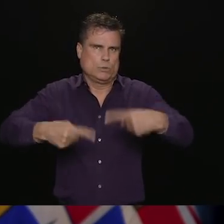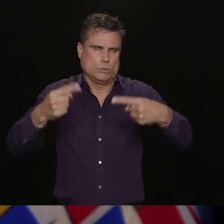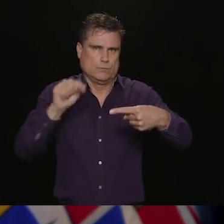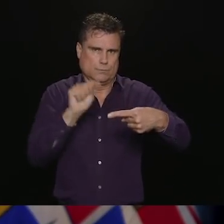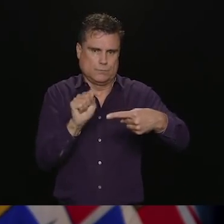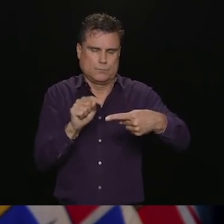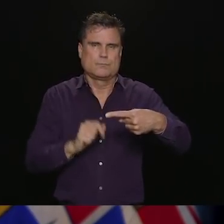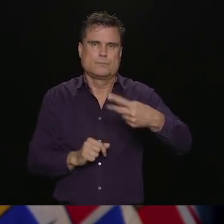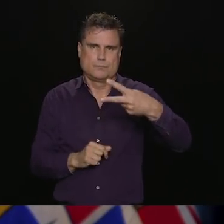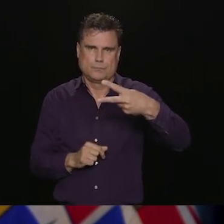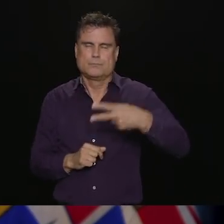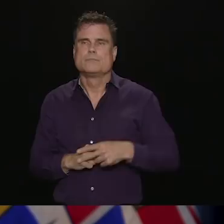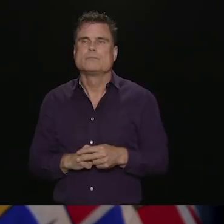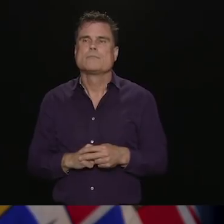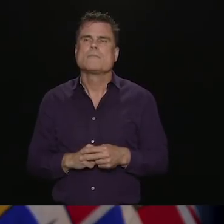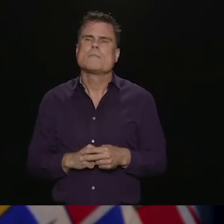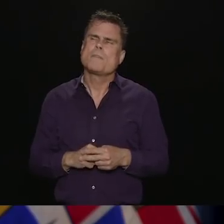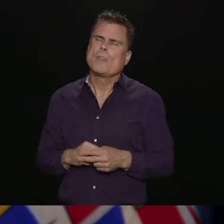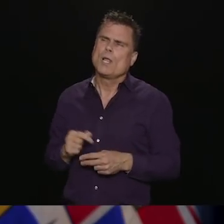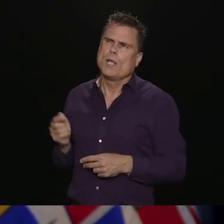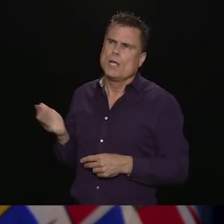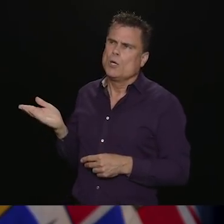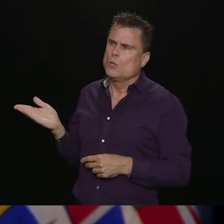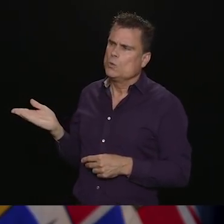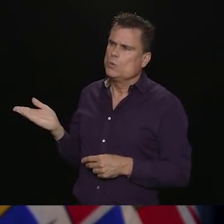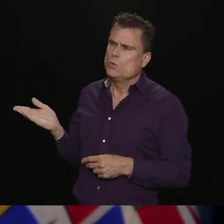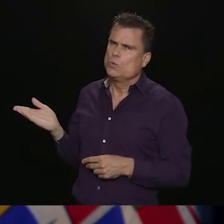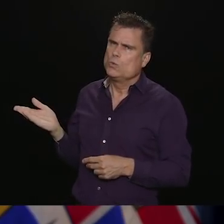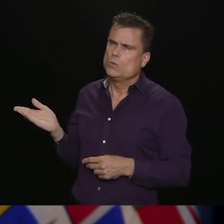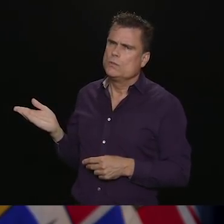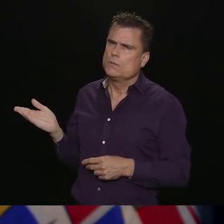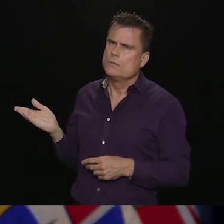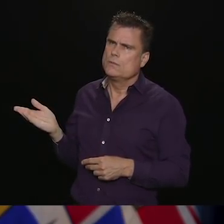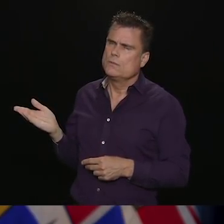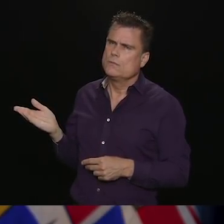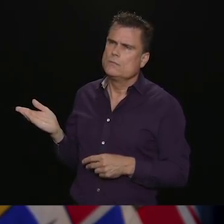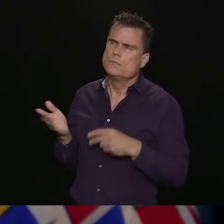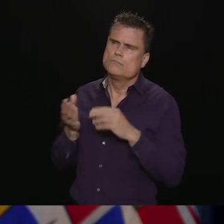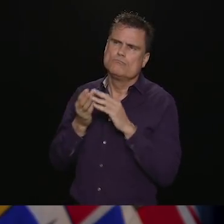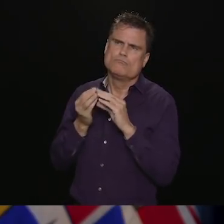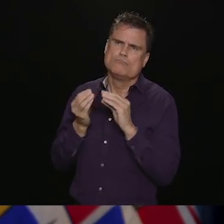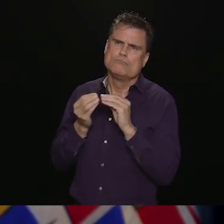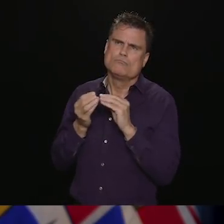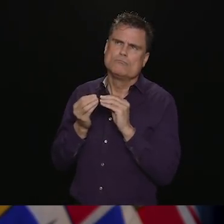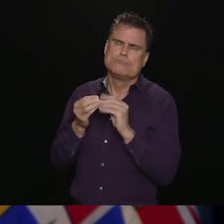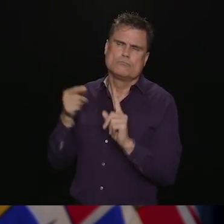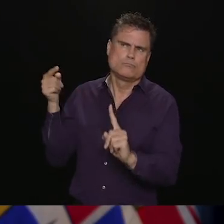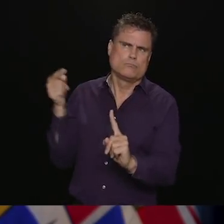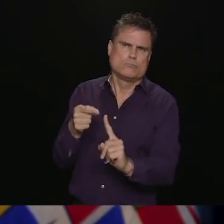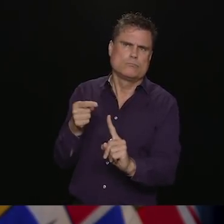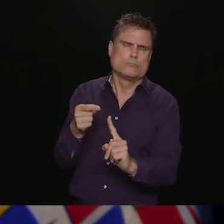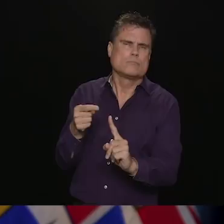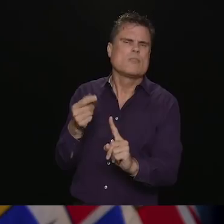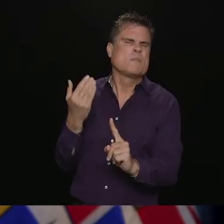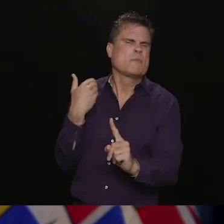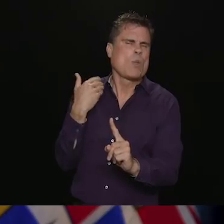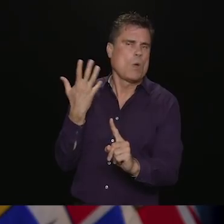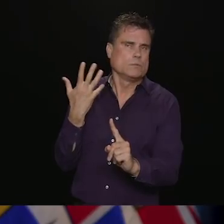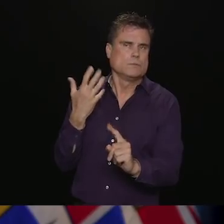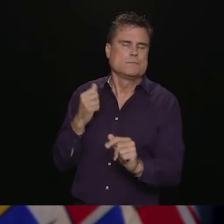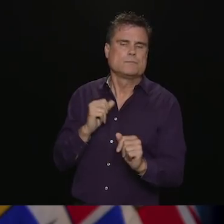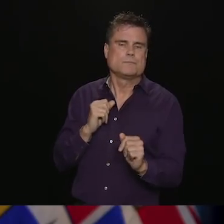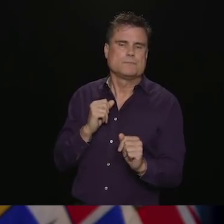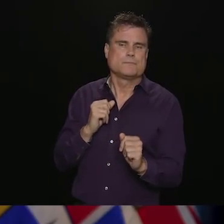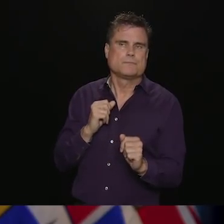I think that you have sort of hinted on a couple of occasions that it was likely the Washington State